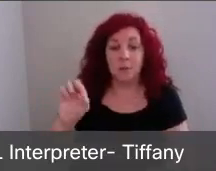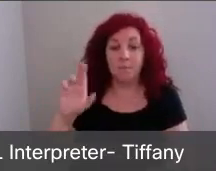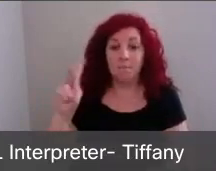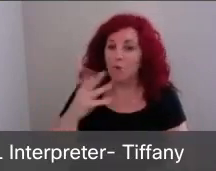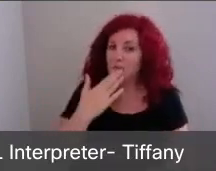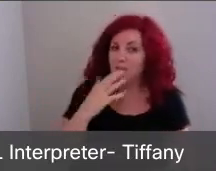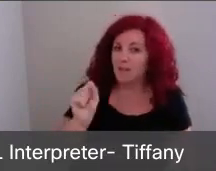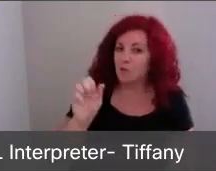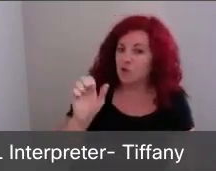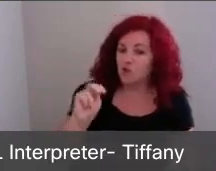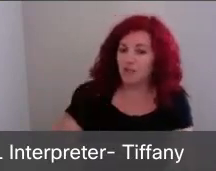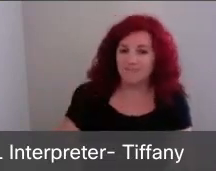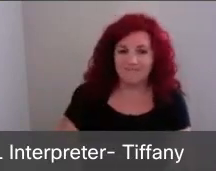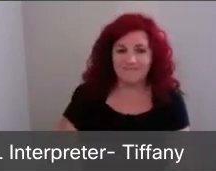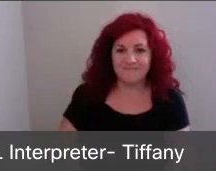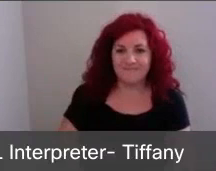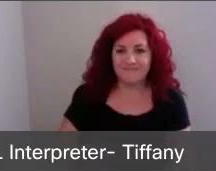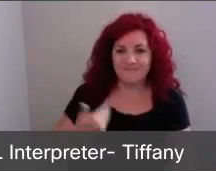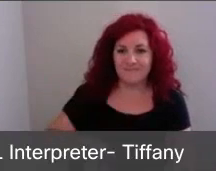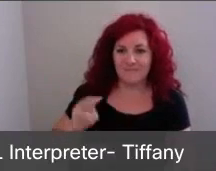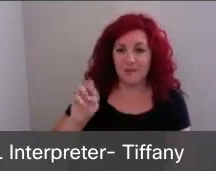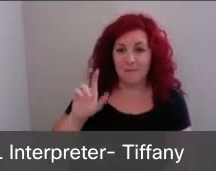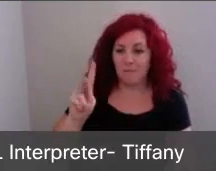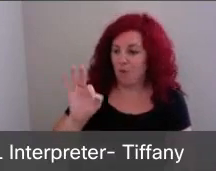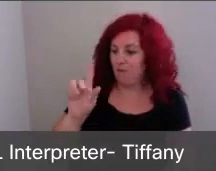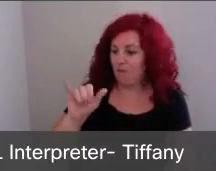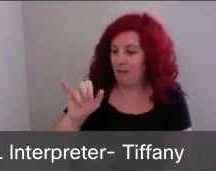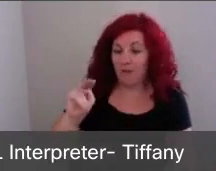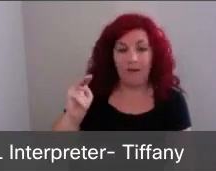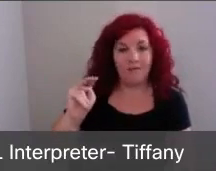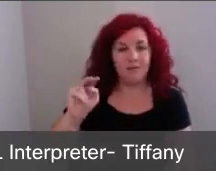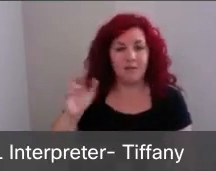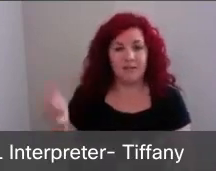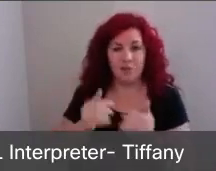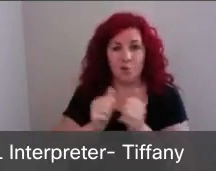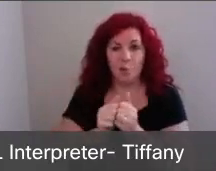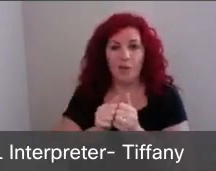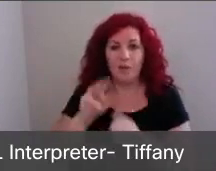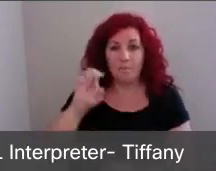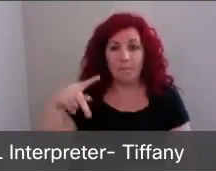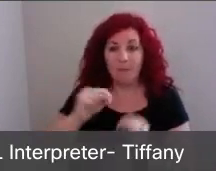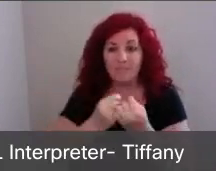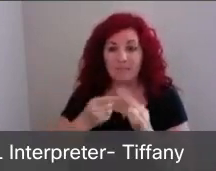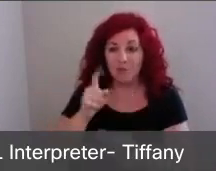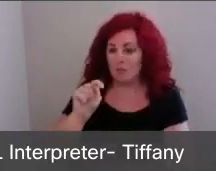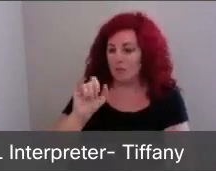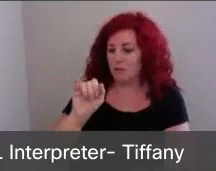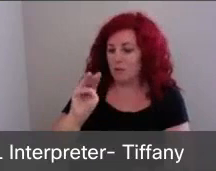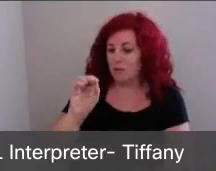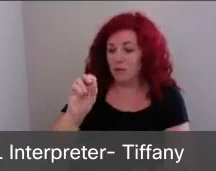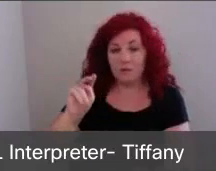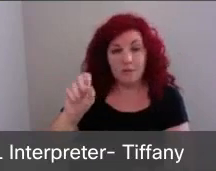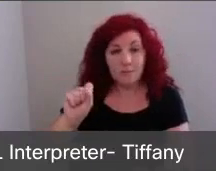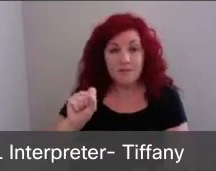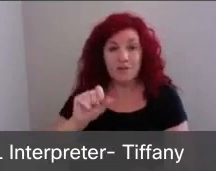Sean. My name is Mark Flahan. I'm here with our mapping team from Timmins. I have two other people here with me on my team. I have